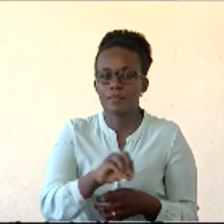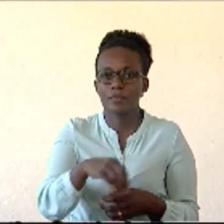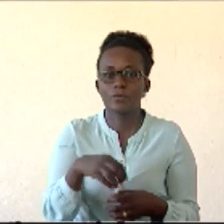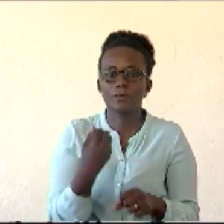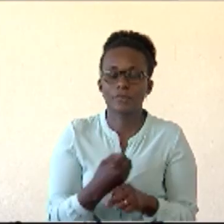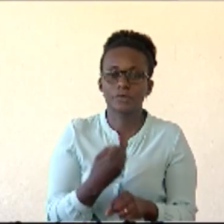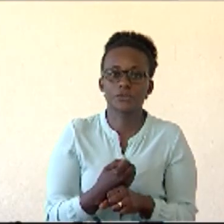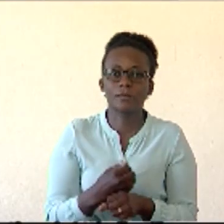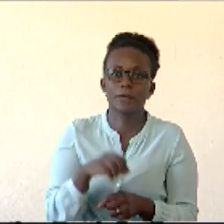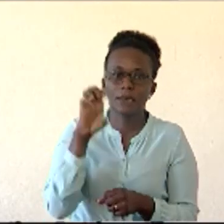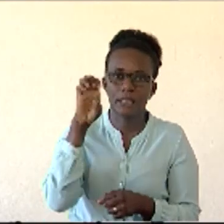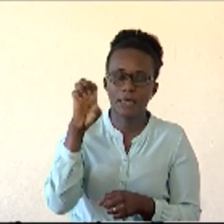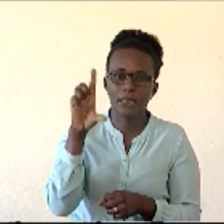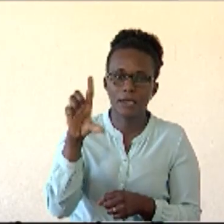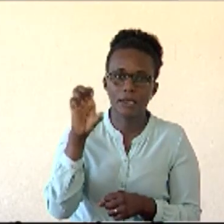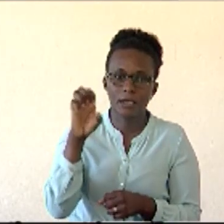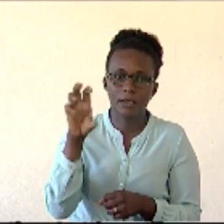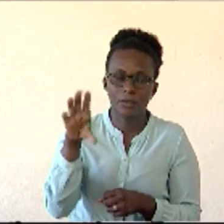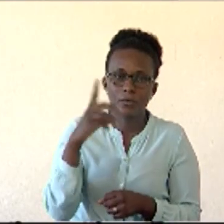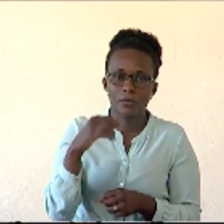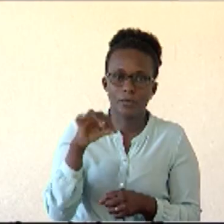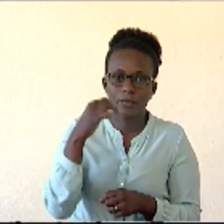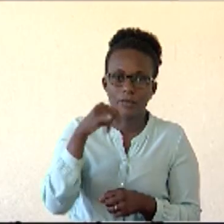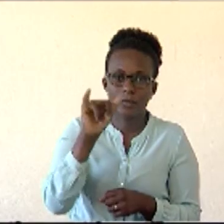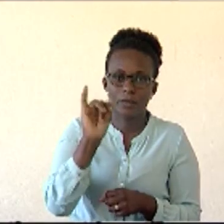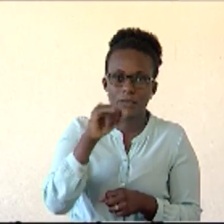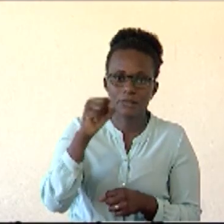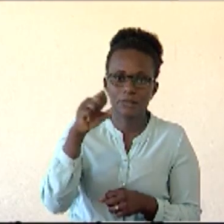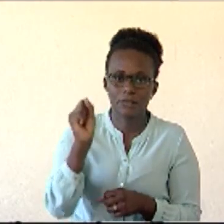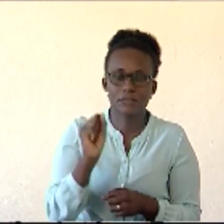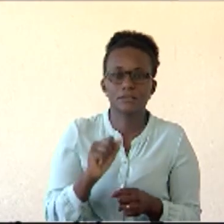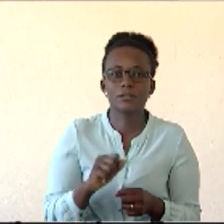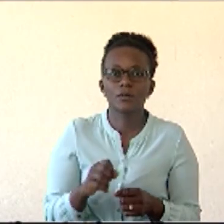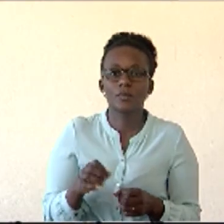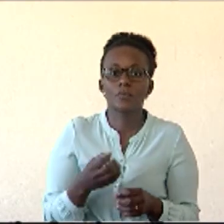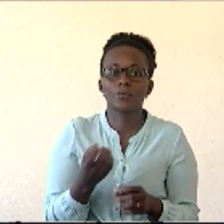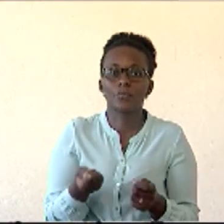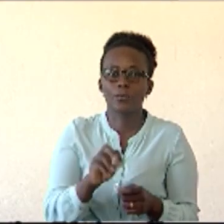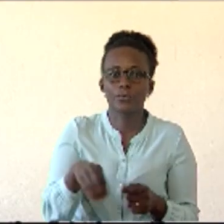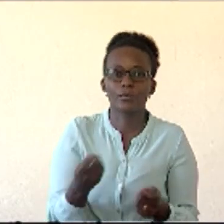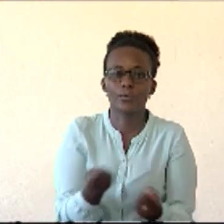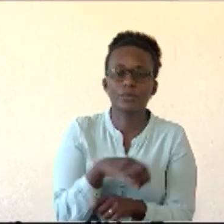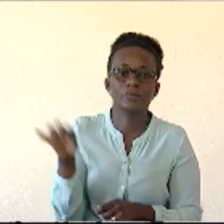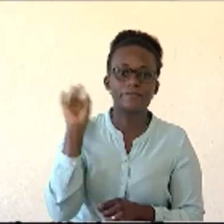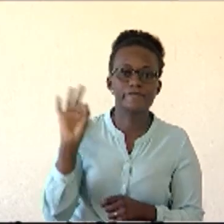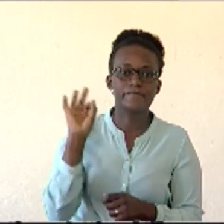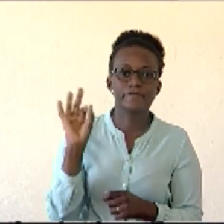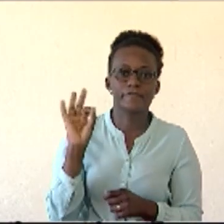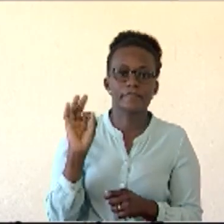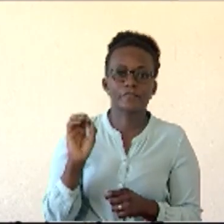look at is purification of metals. Purification